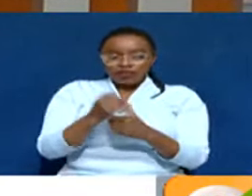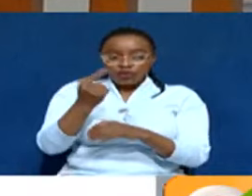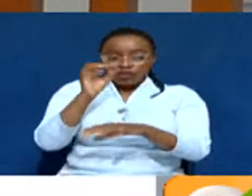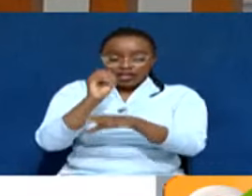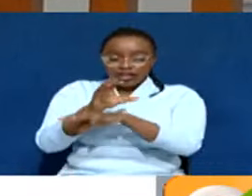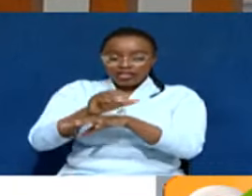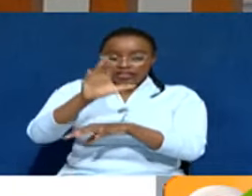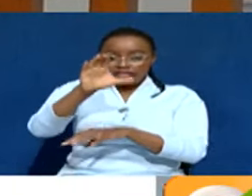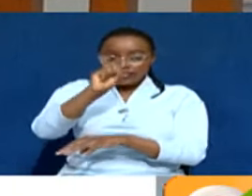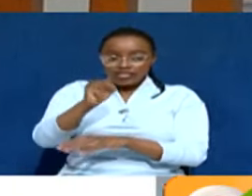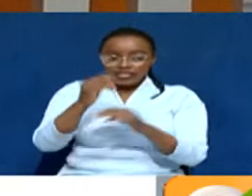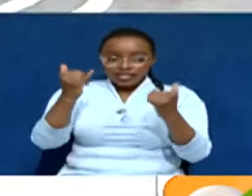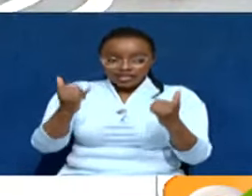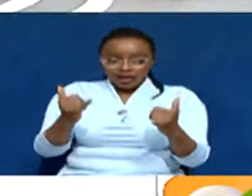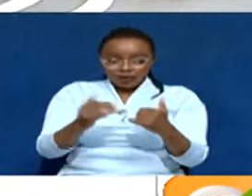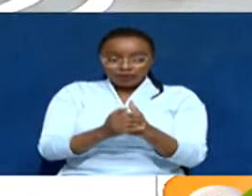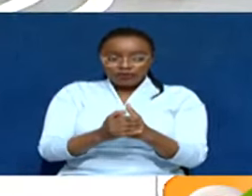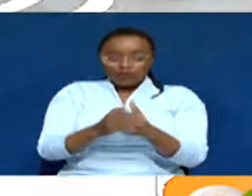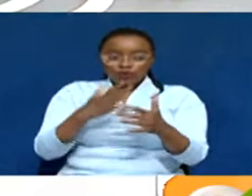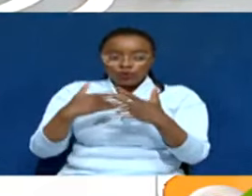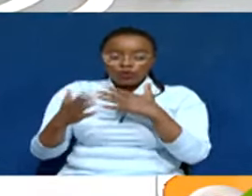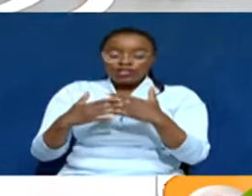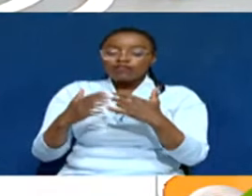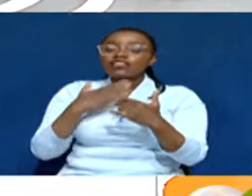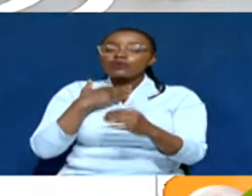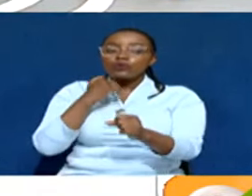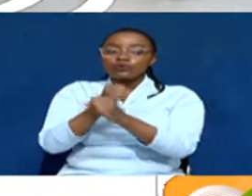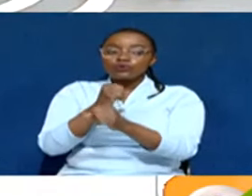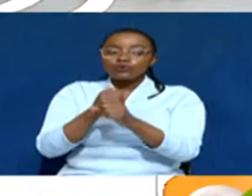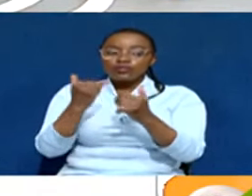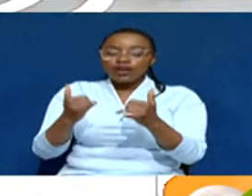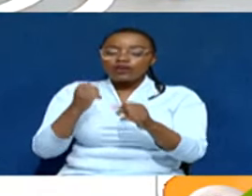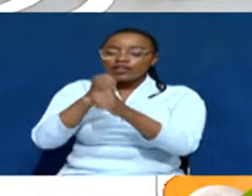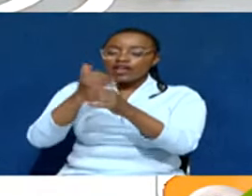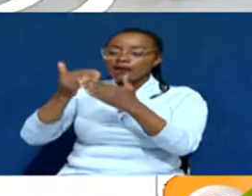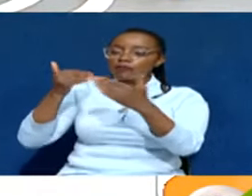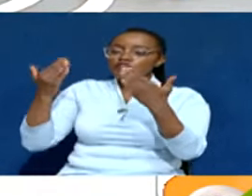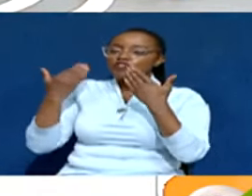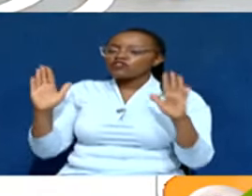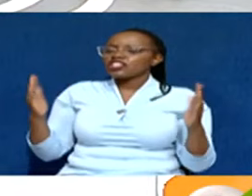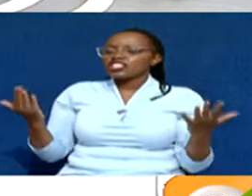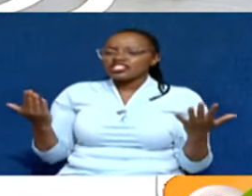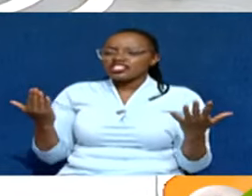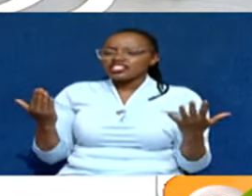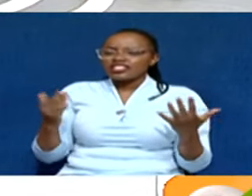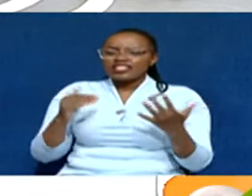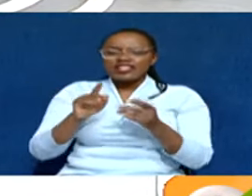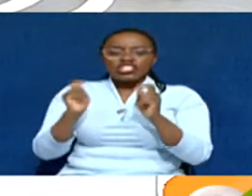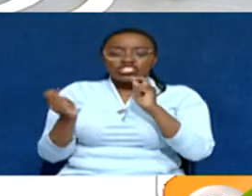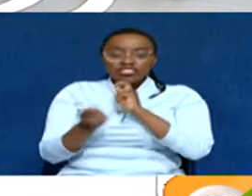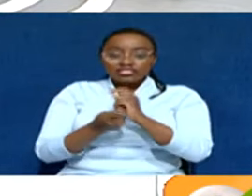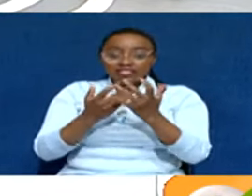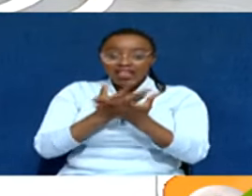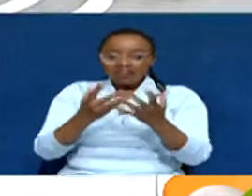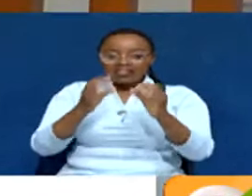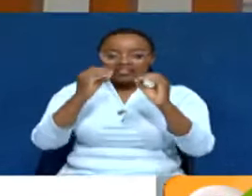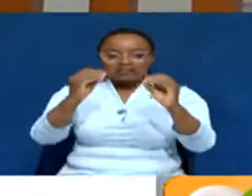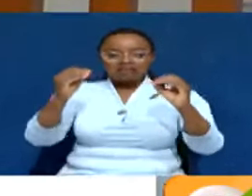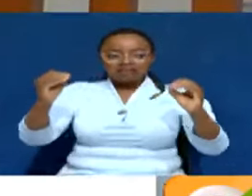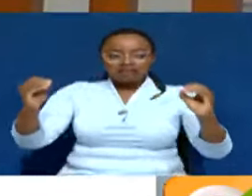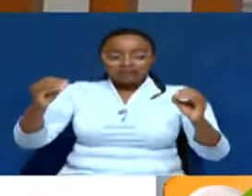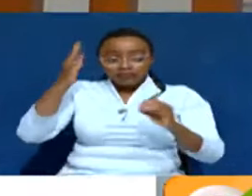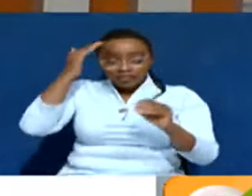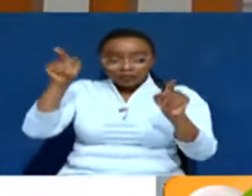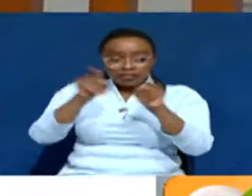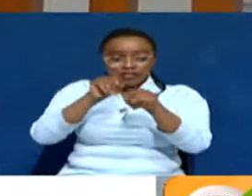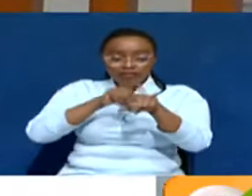advise the CS right now, what they want to do now, they have done before. And nothing changed. Remember till